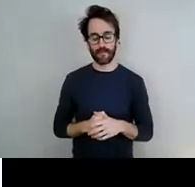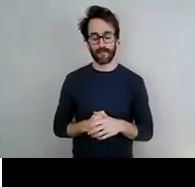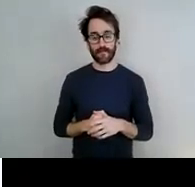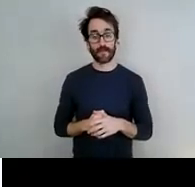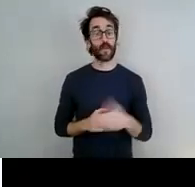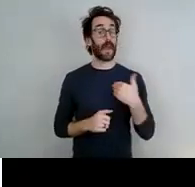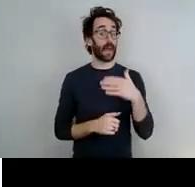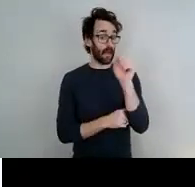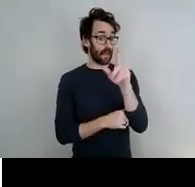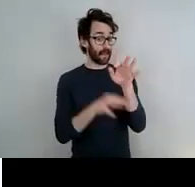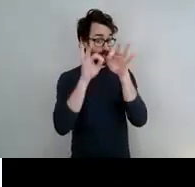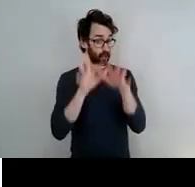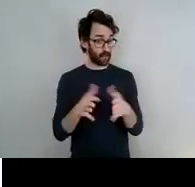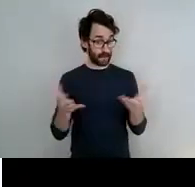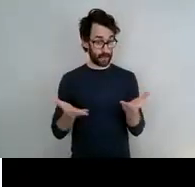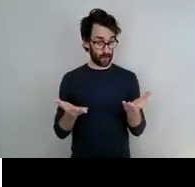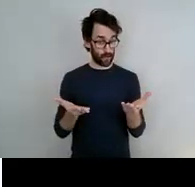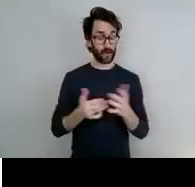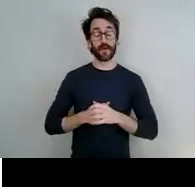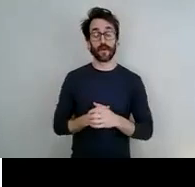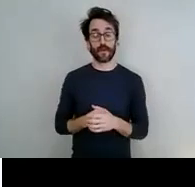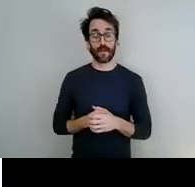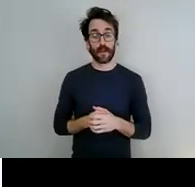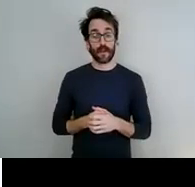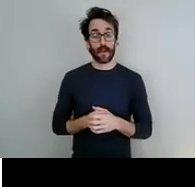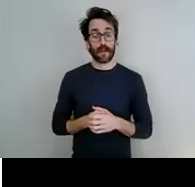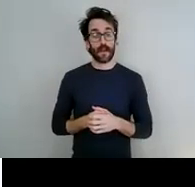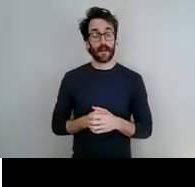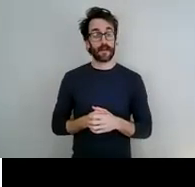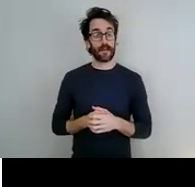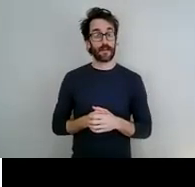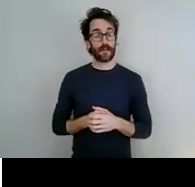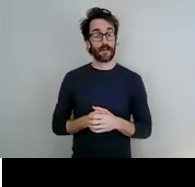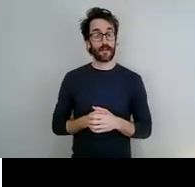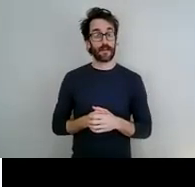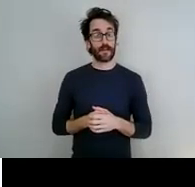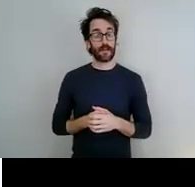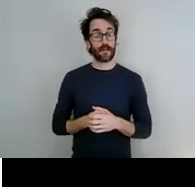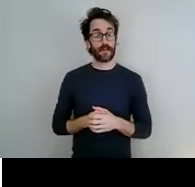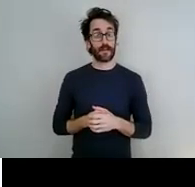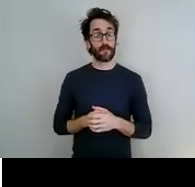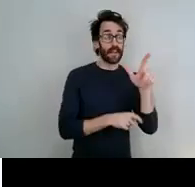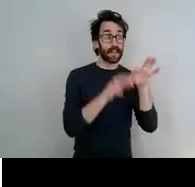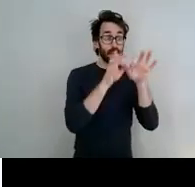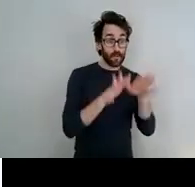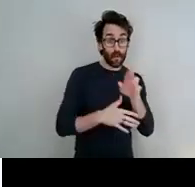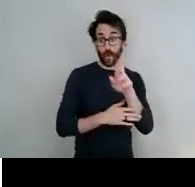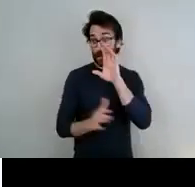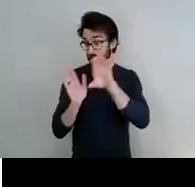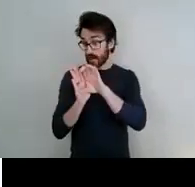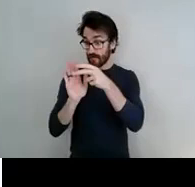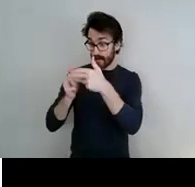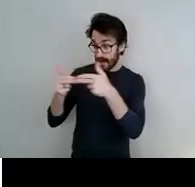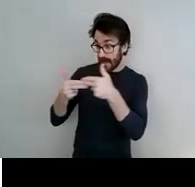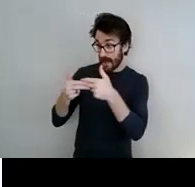ASL interpreters with us today. You can make the visuals of those images larger on your screen